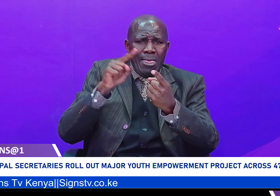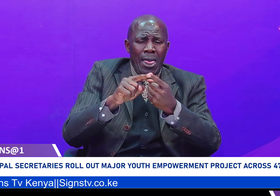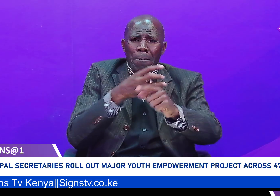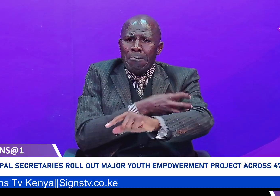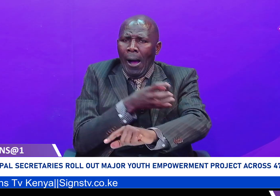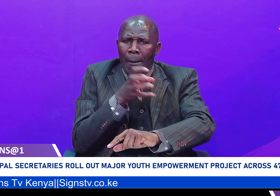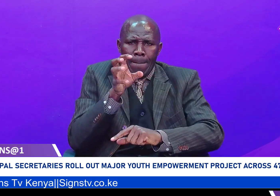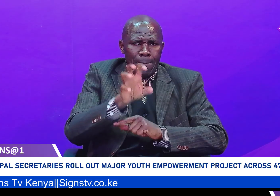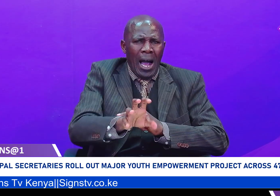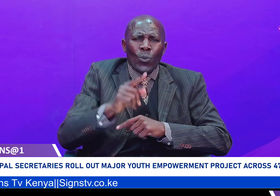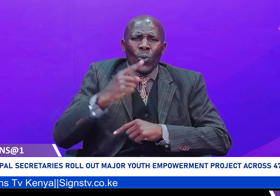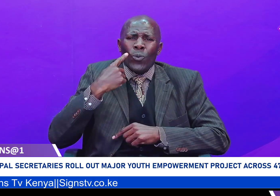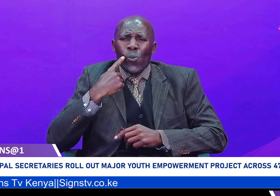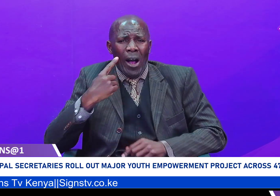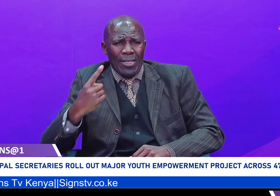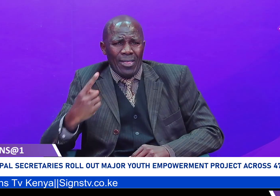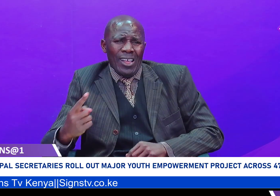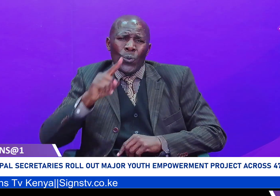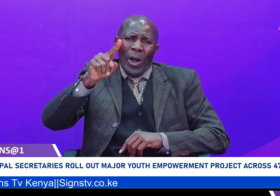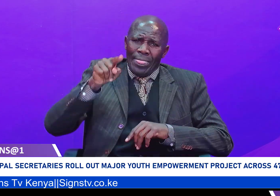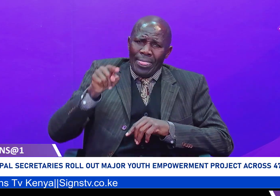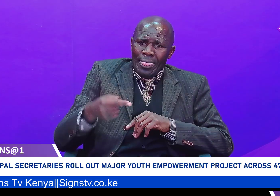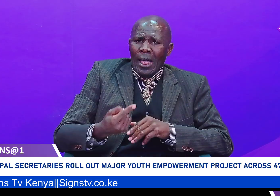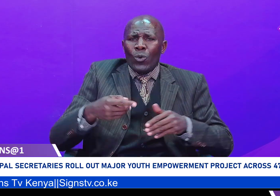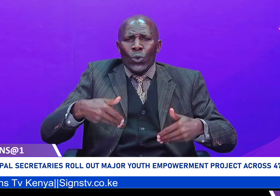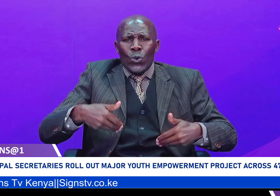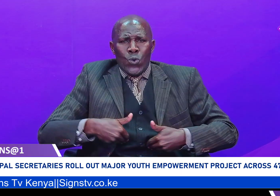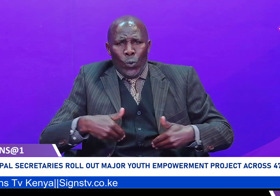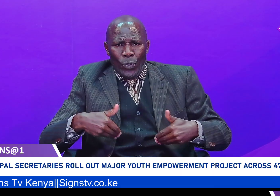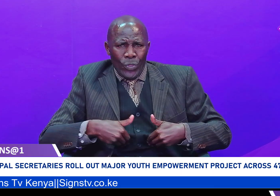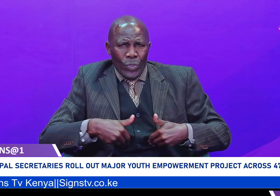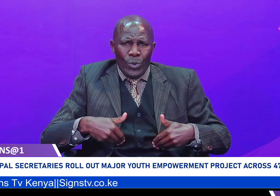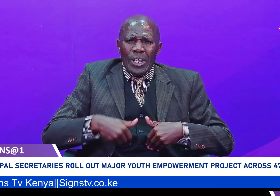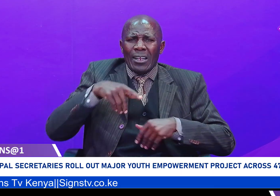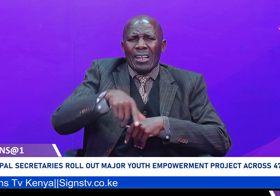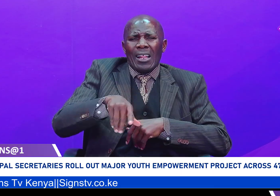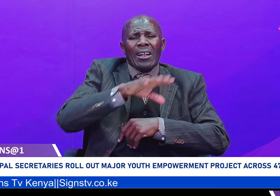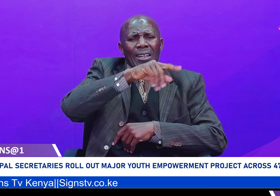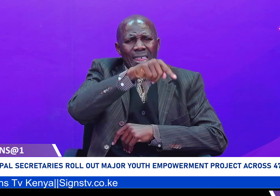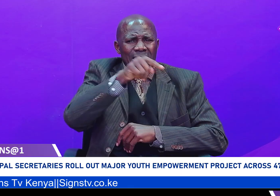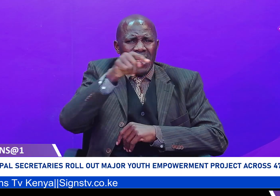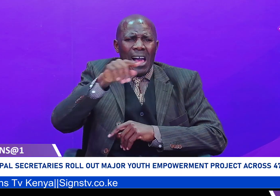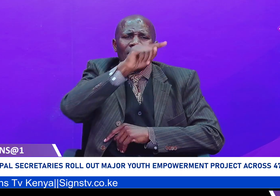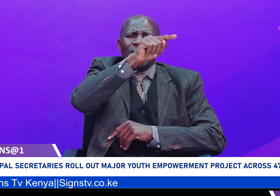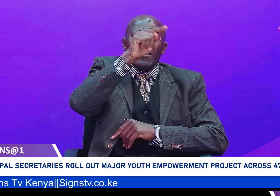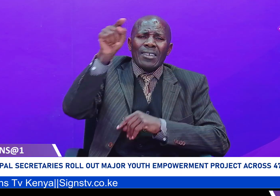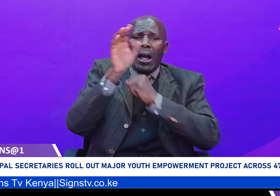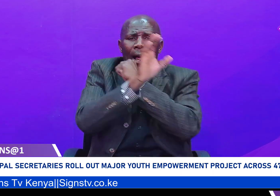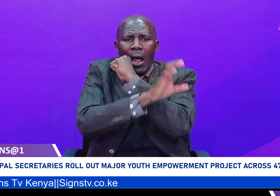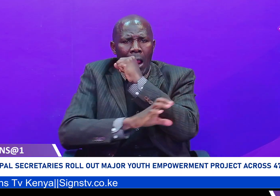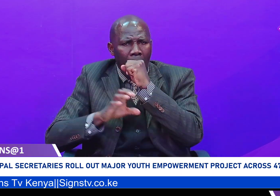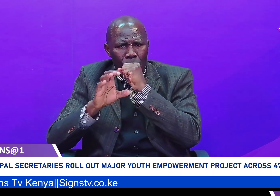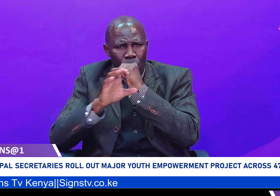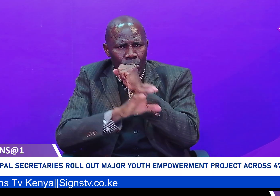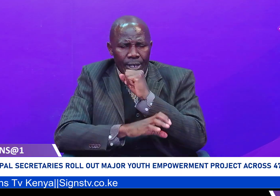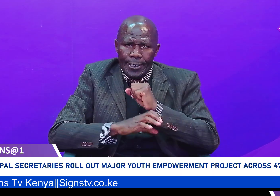sensitize local leaders and youth on the new initiative, which aims to empower hundreds of thousands of young